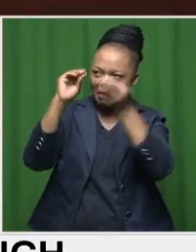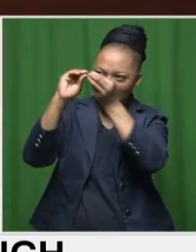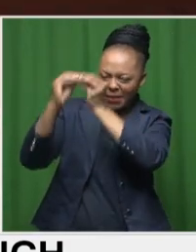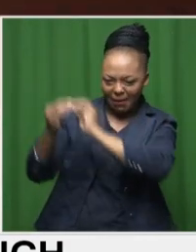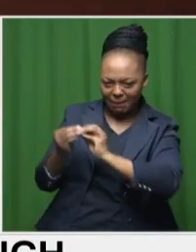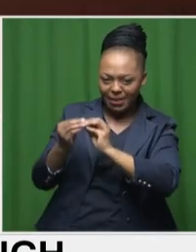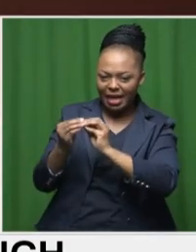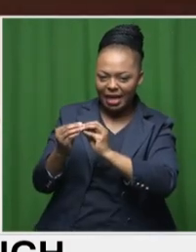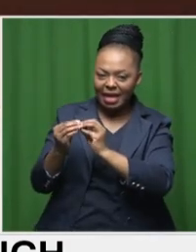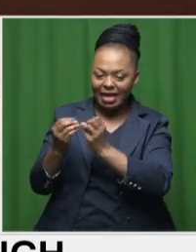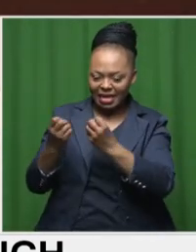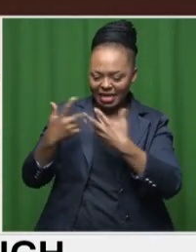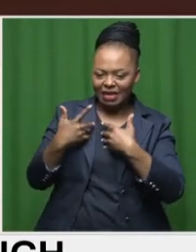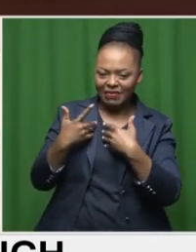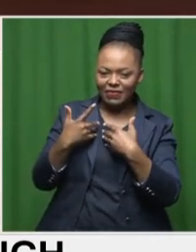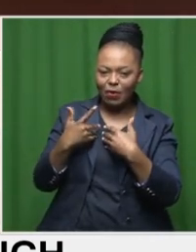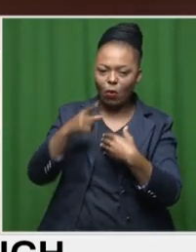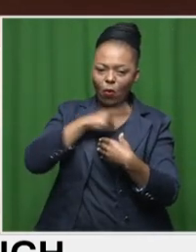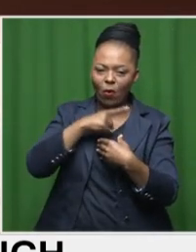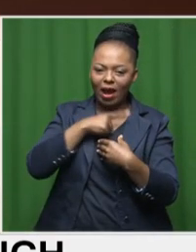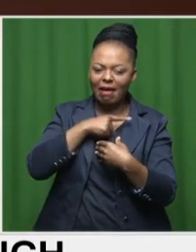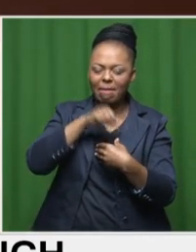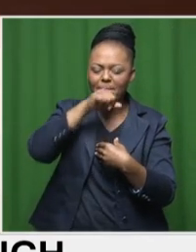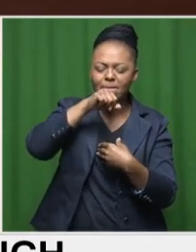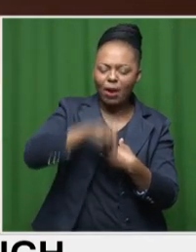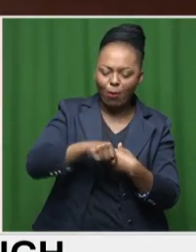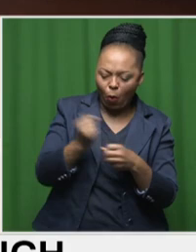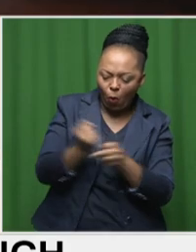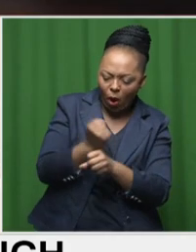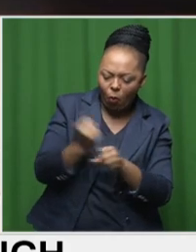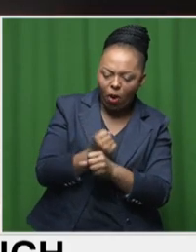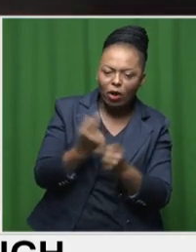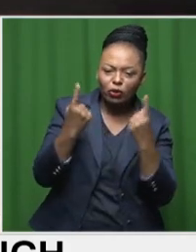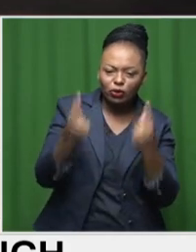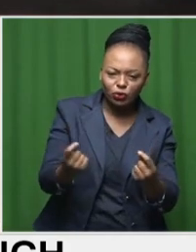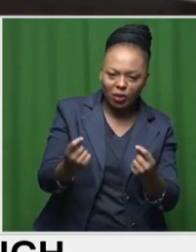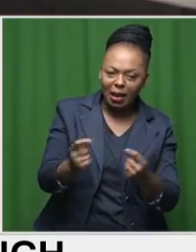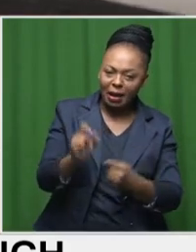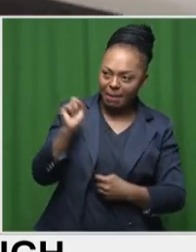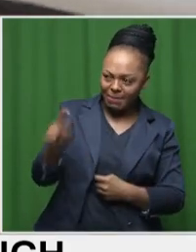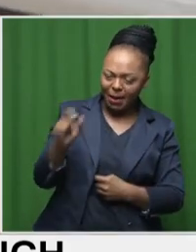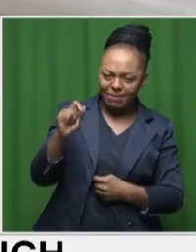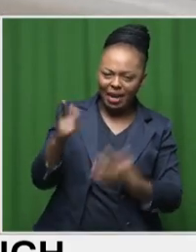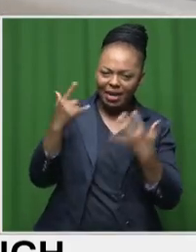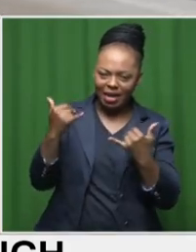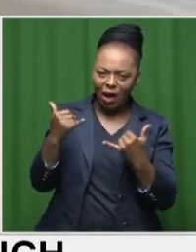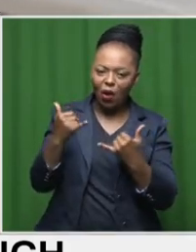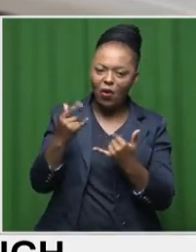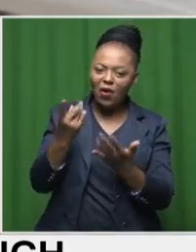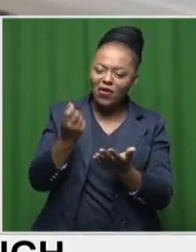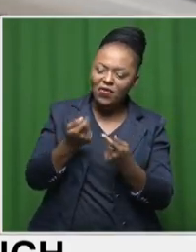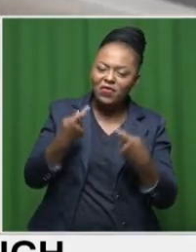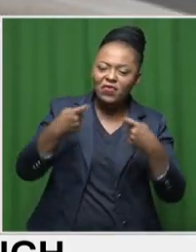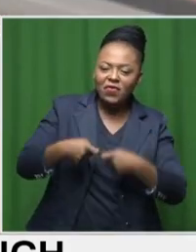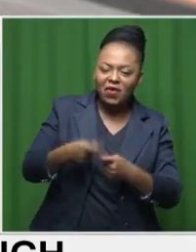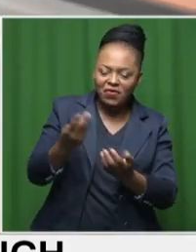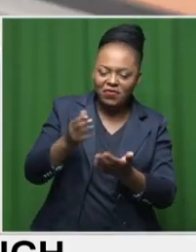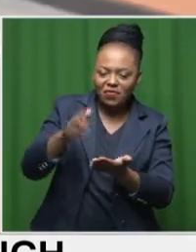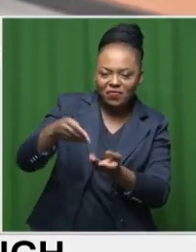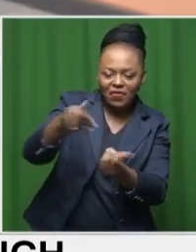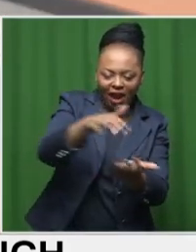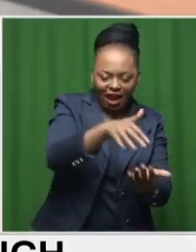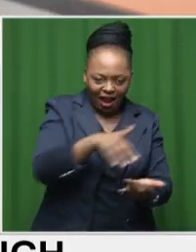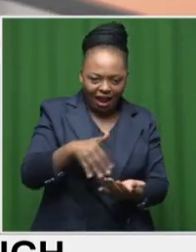because they love the charity, they love the work we do. And so this is the symbol of fundraising, so that's why the crown is